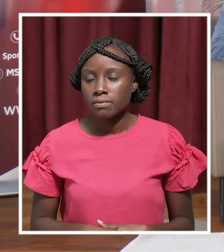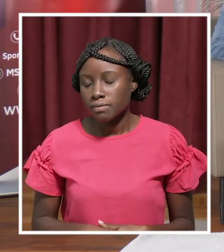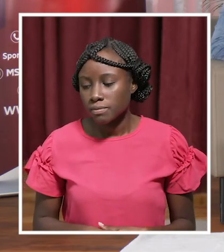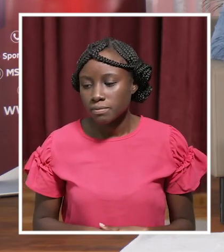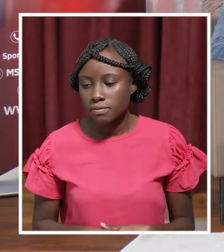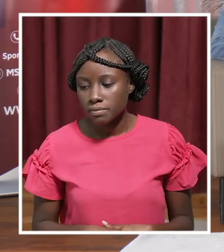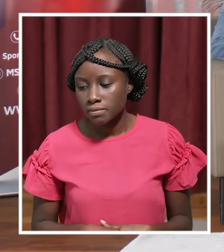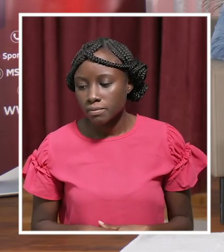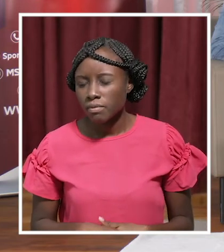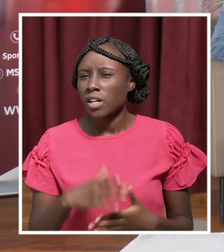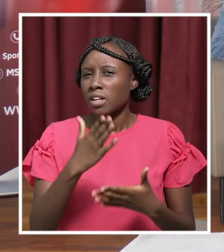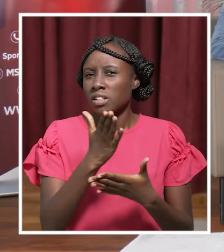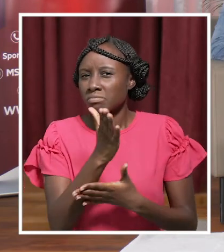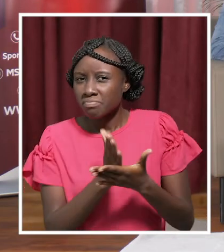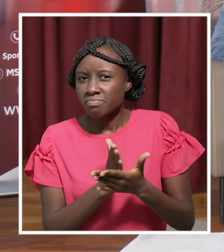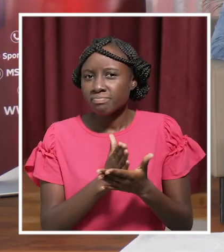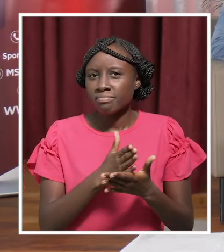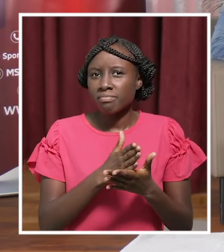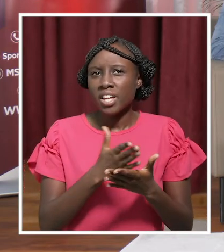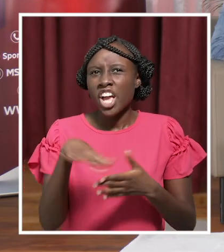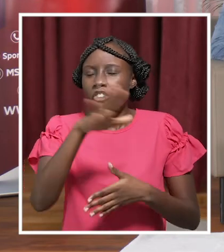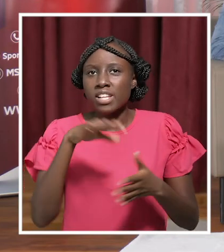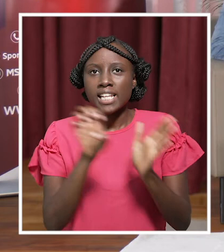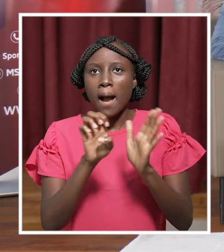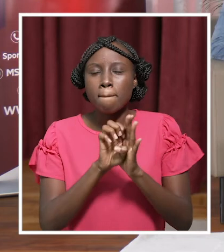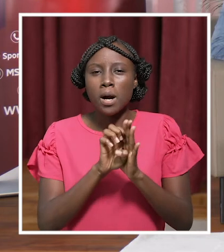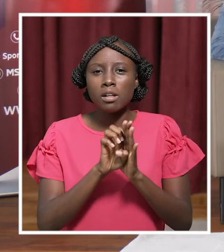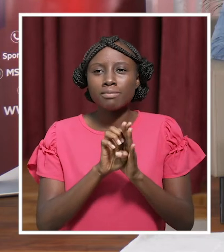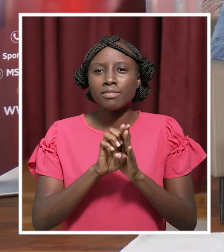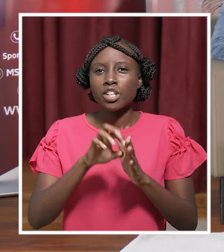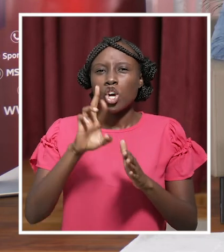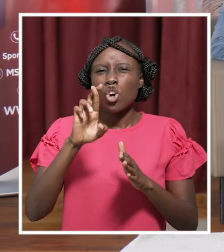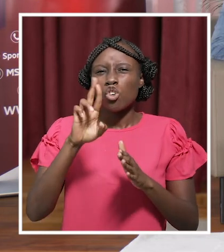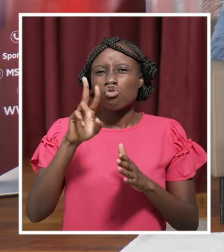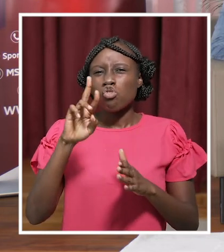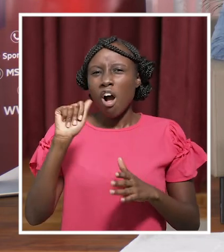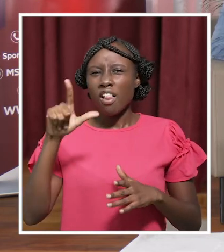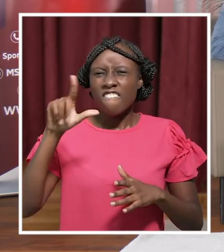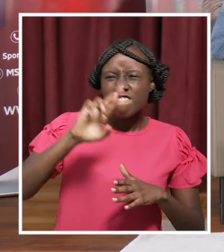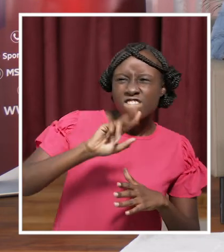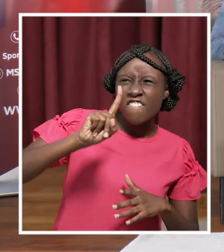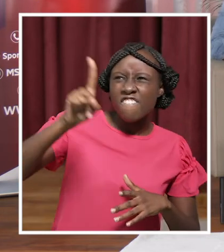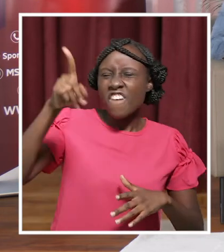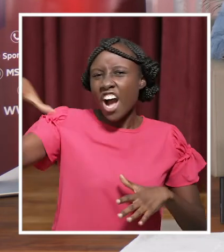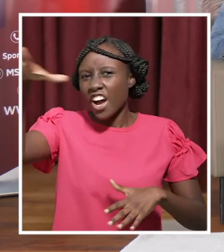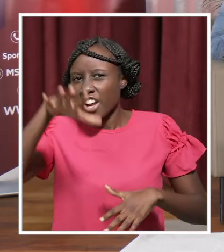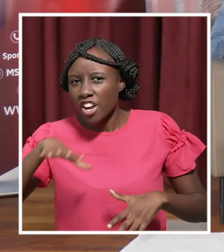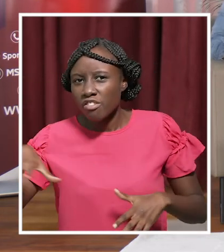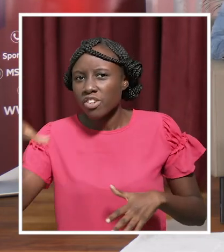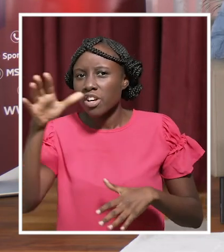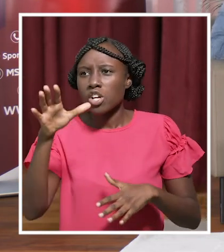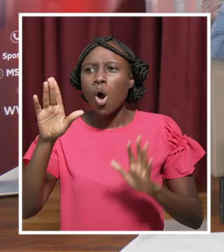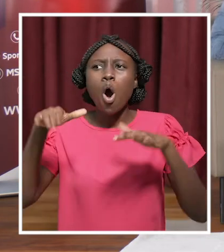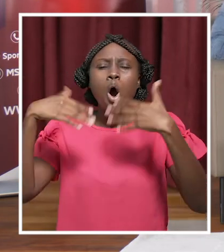of some areas, for example, rural areas, or in terms of different class of persons and so on?